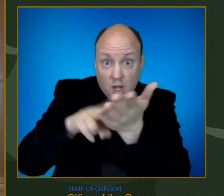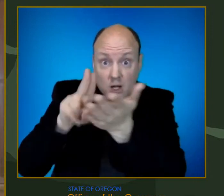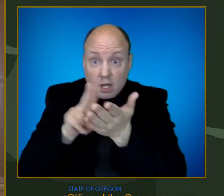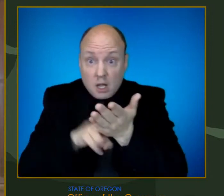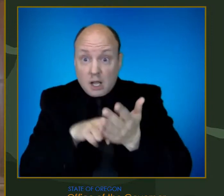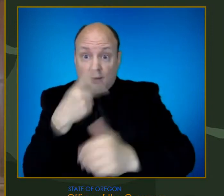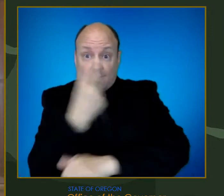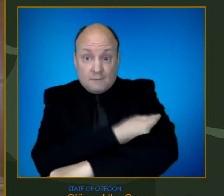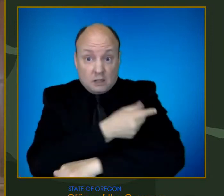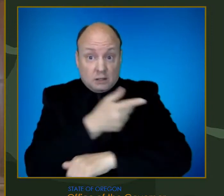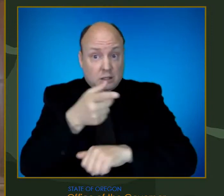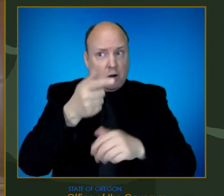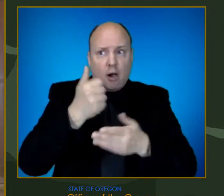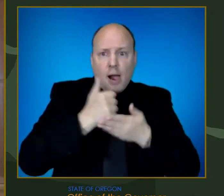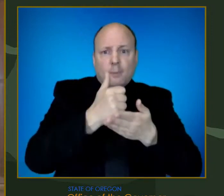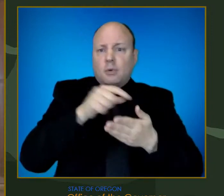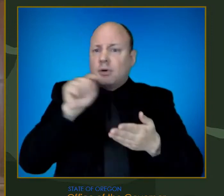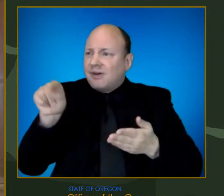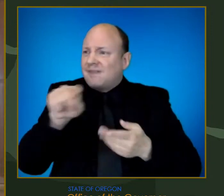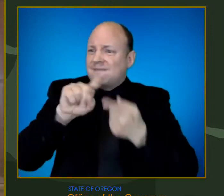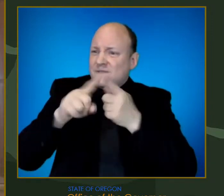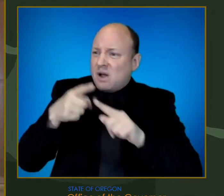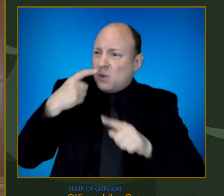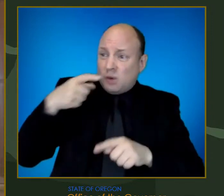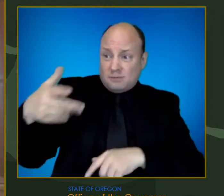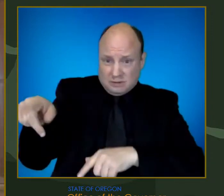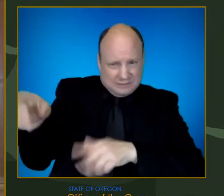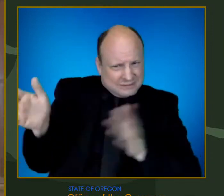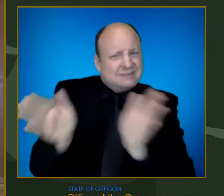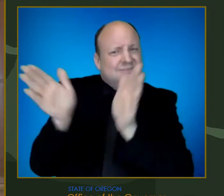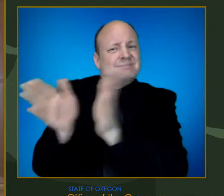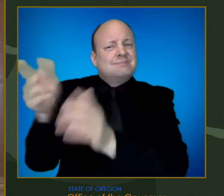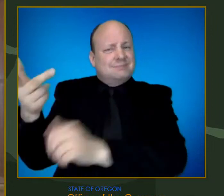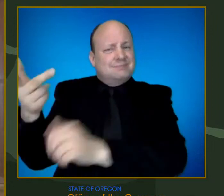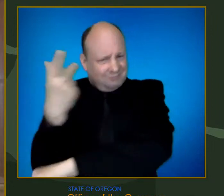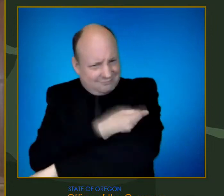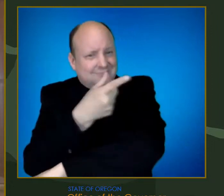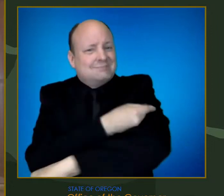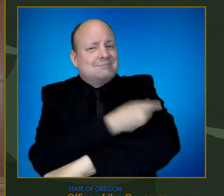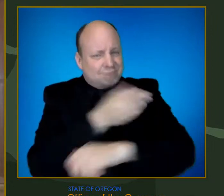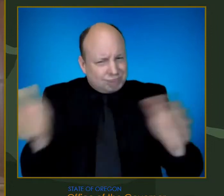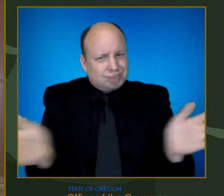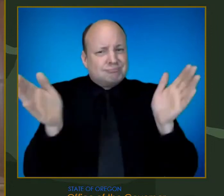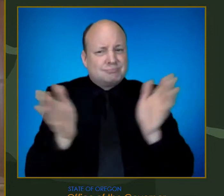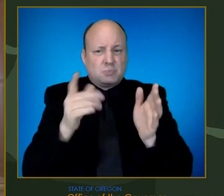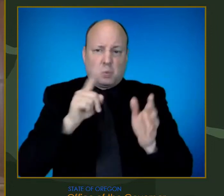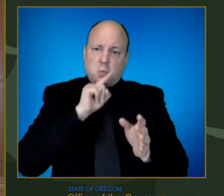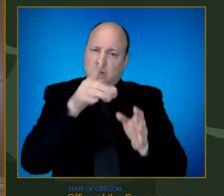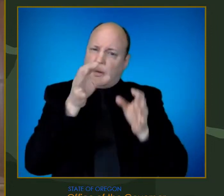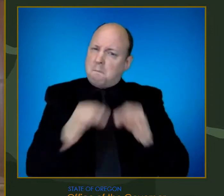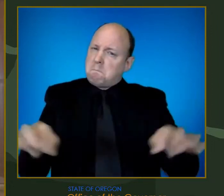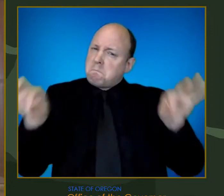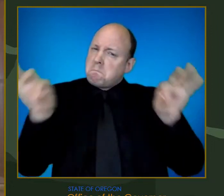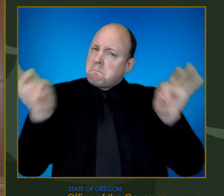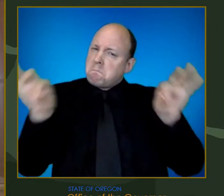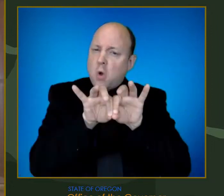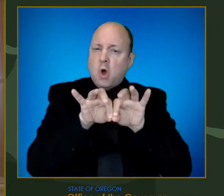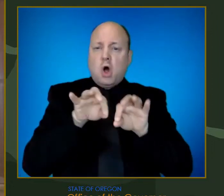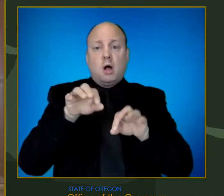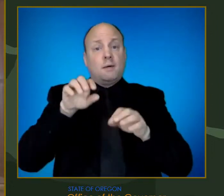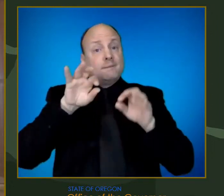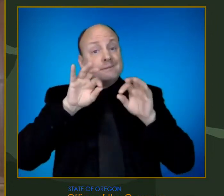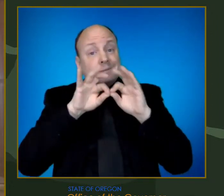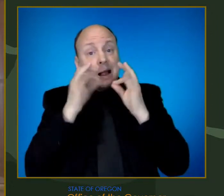too. Ask questions. And this is really critical. As our friends, families, and neighbors await their